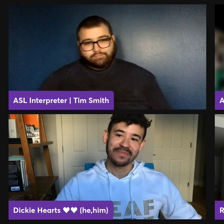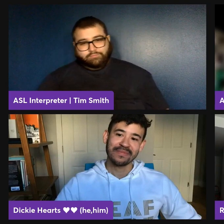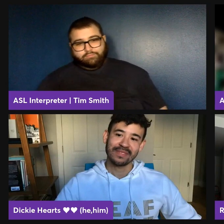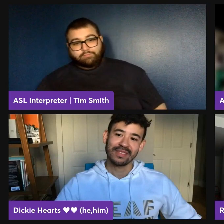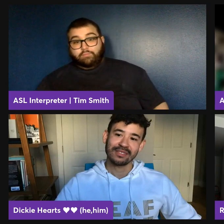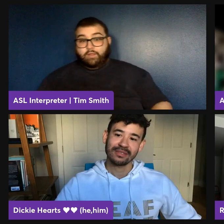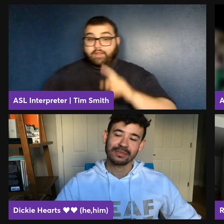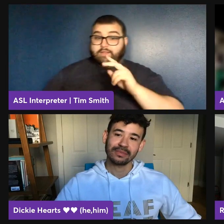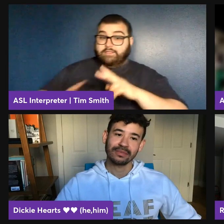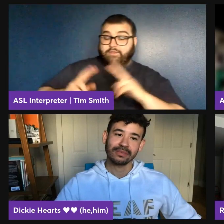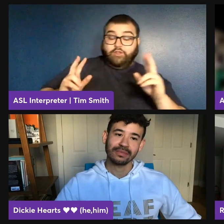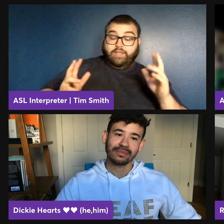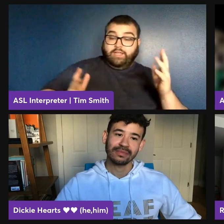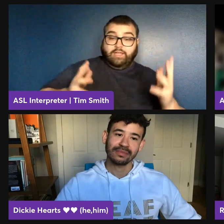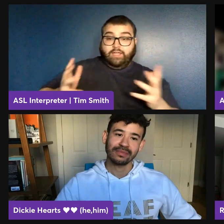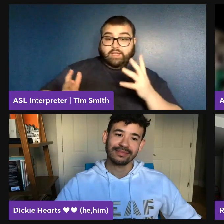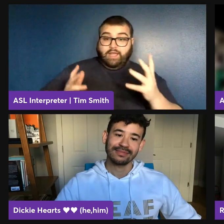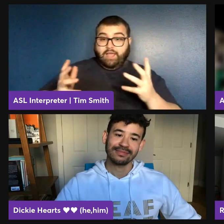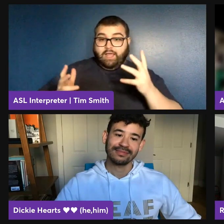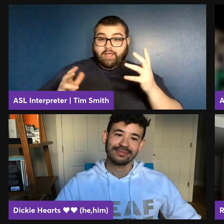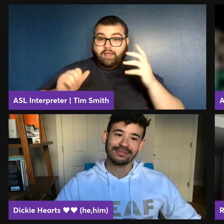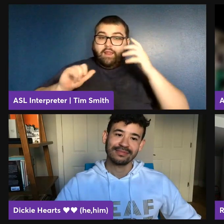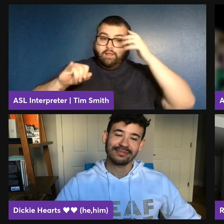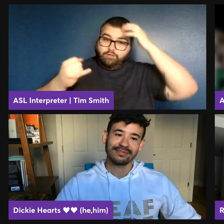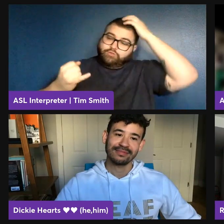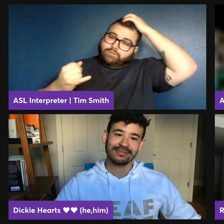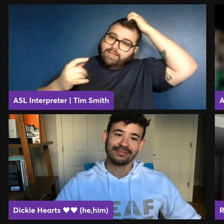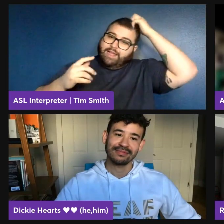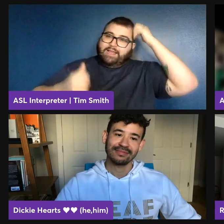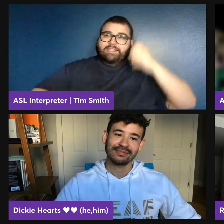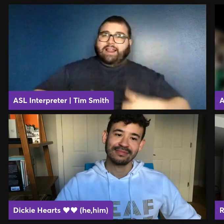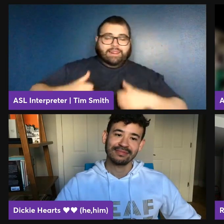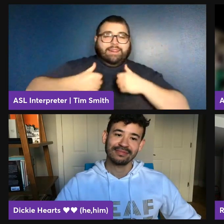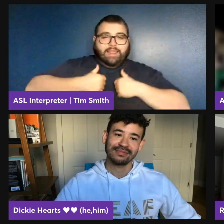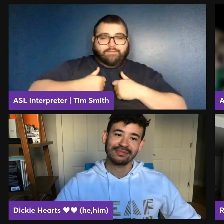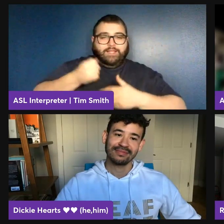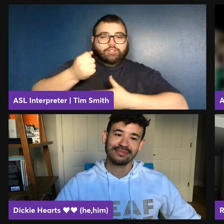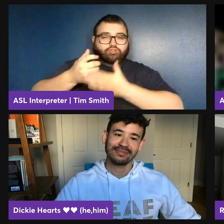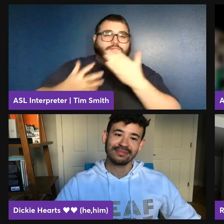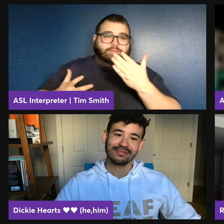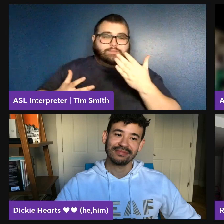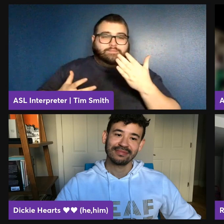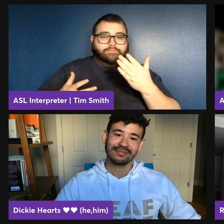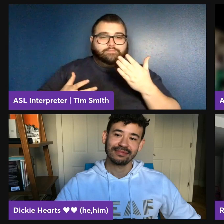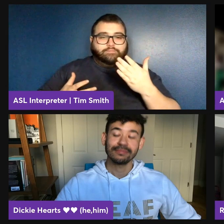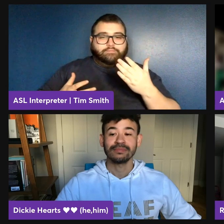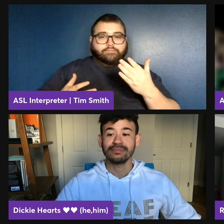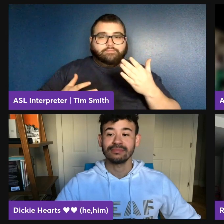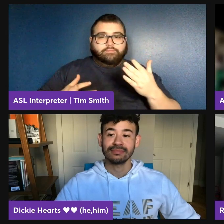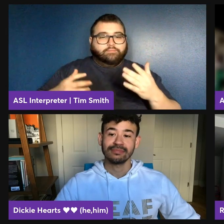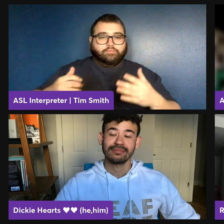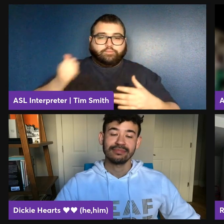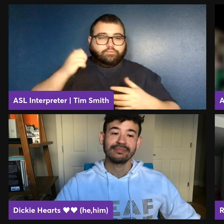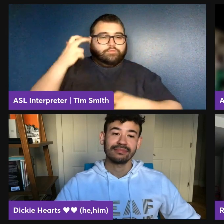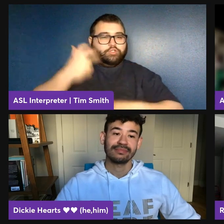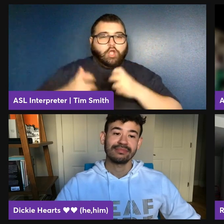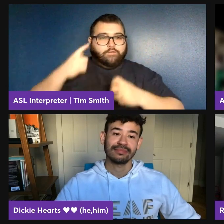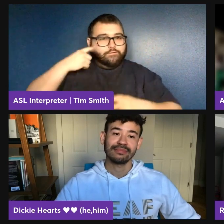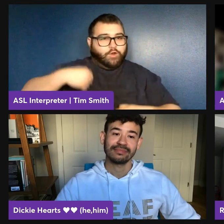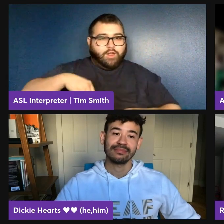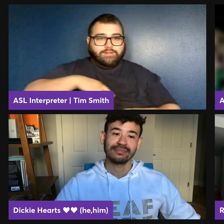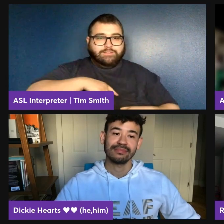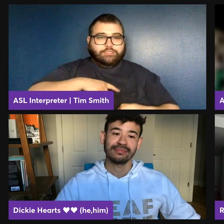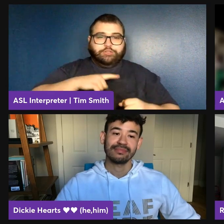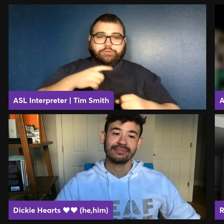It's very alive. It's very much a living thing. And I think it's not going to be hard for us to make it new